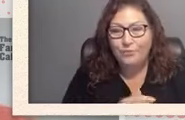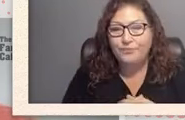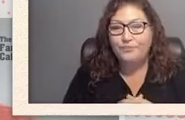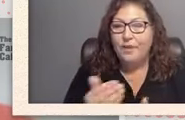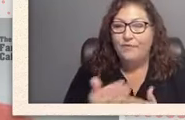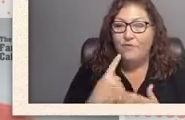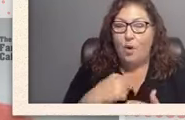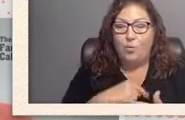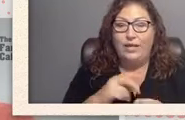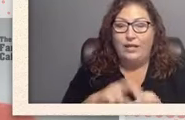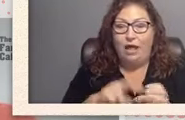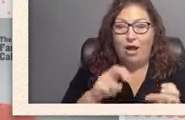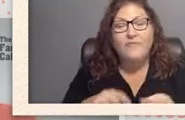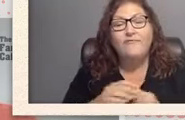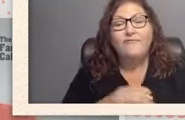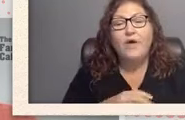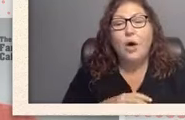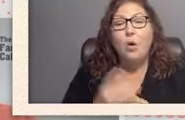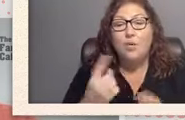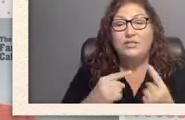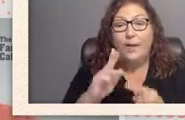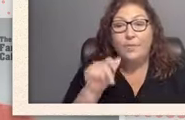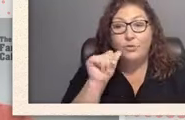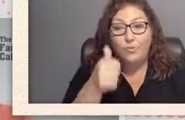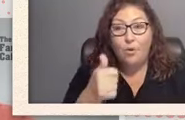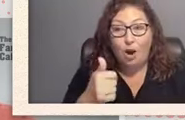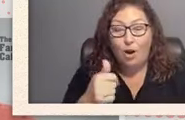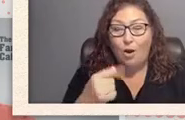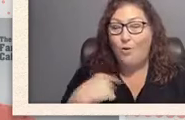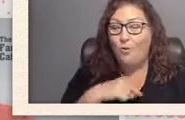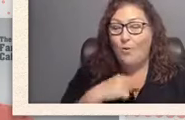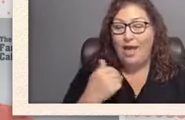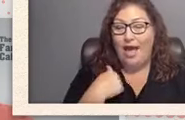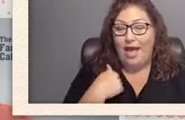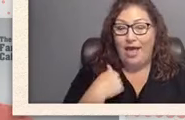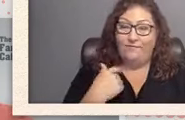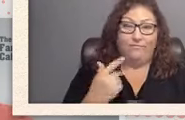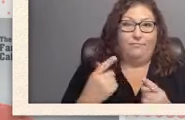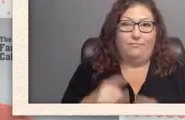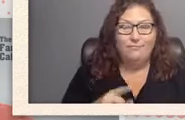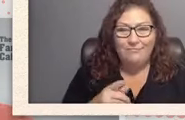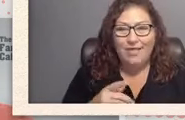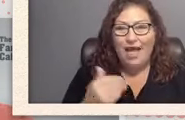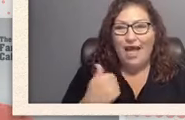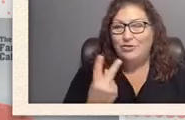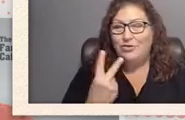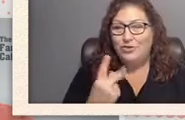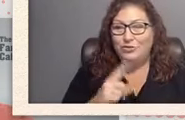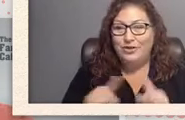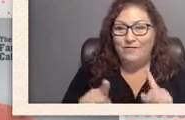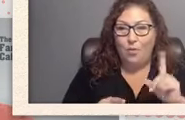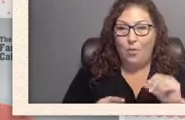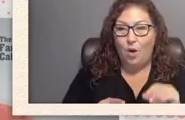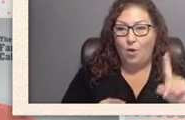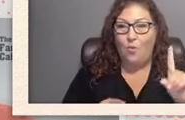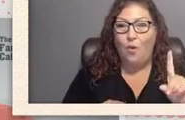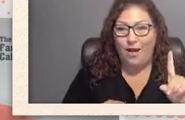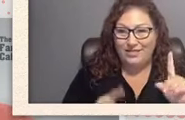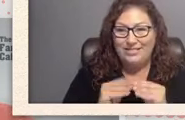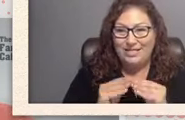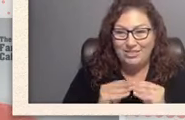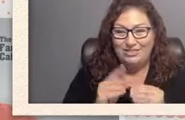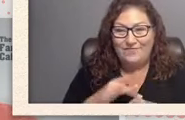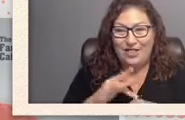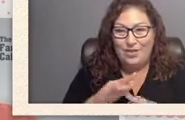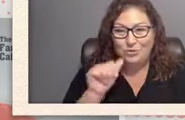off, what's coming up tomorrow. We have, coincidentally, 2 different 101 sessions available tomorrow. In the